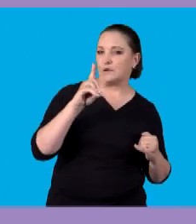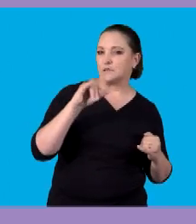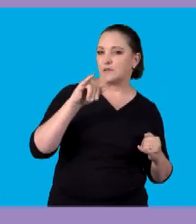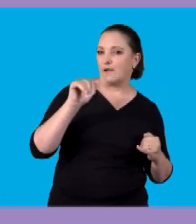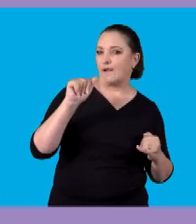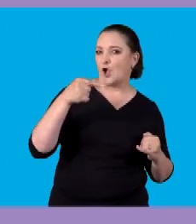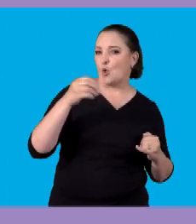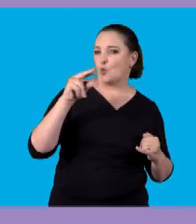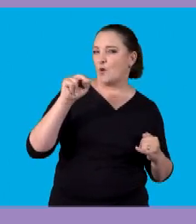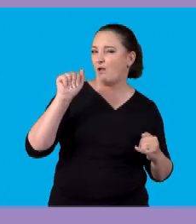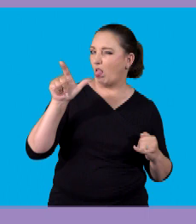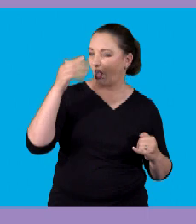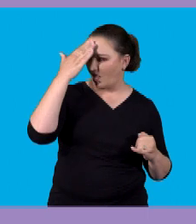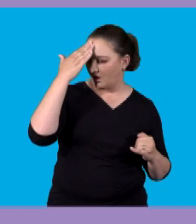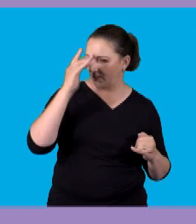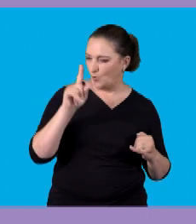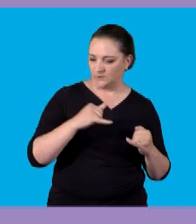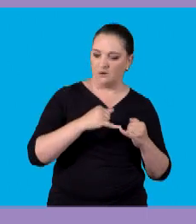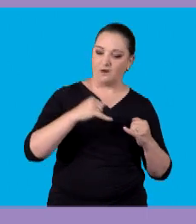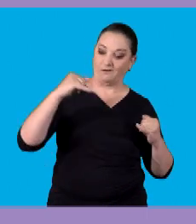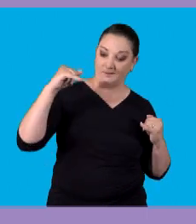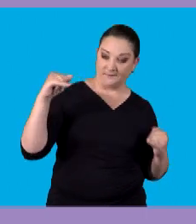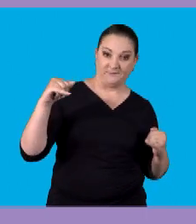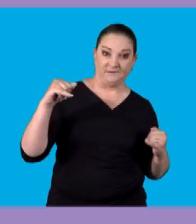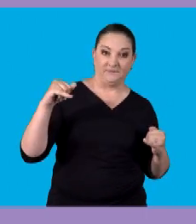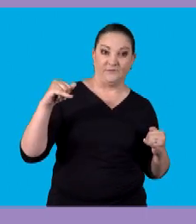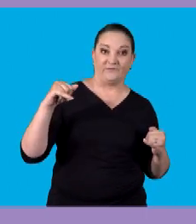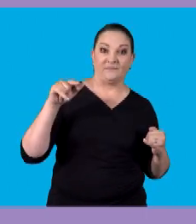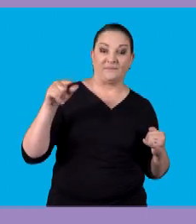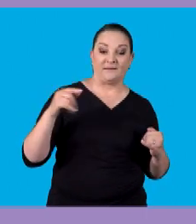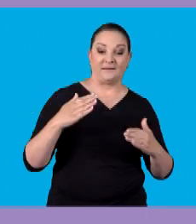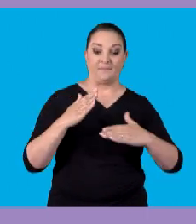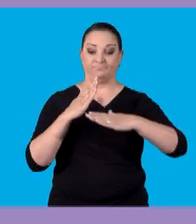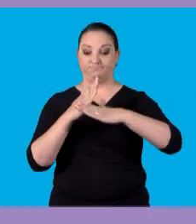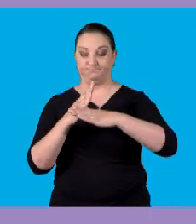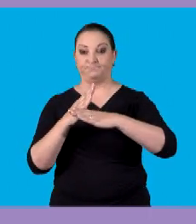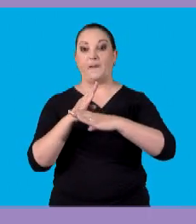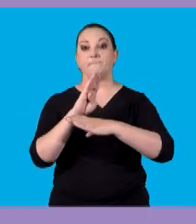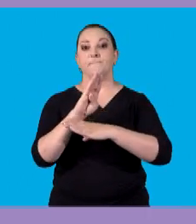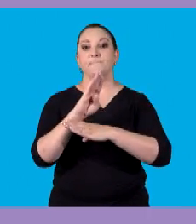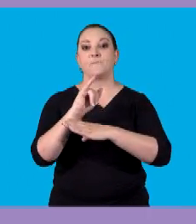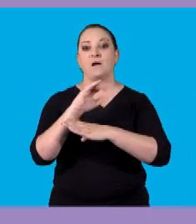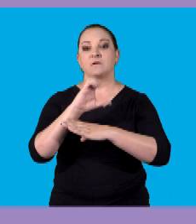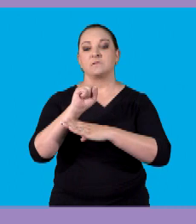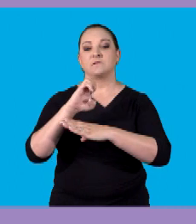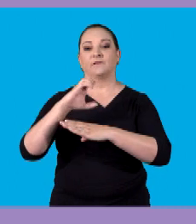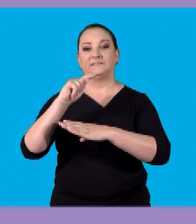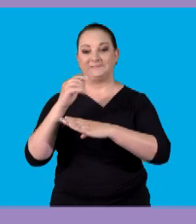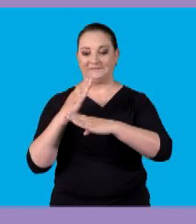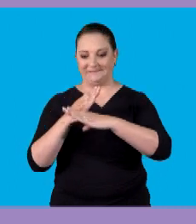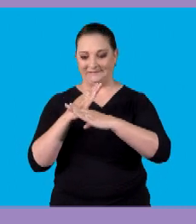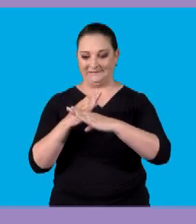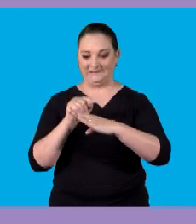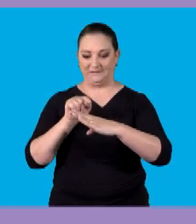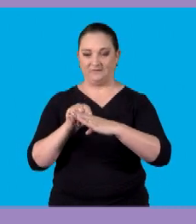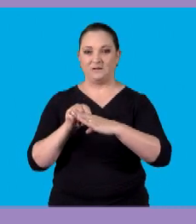of a parallelogram? Yes, we know that the diagonals of a parallelogram, they bisect each other. And